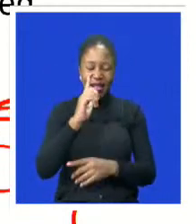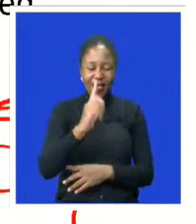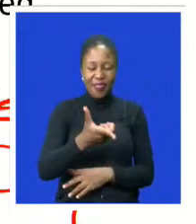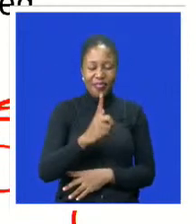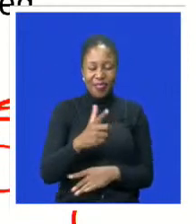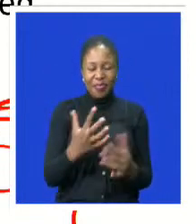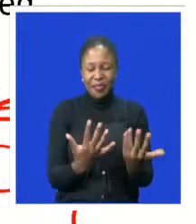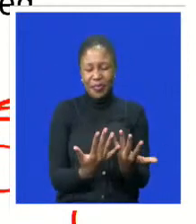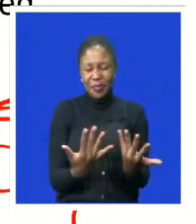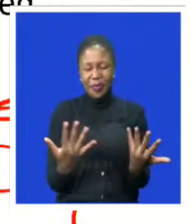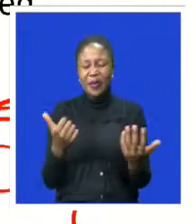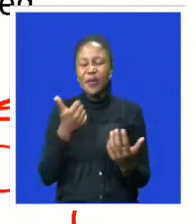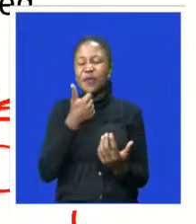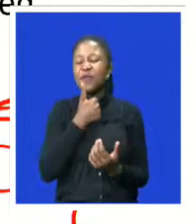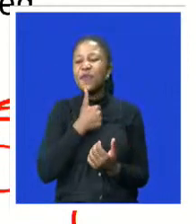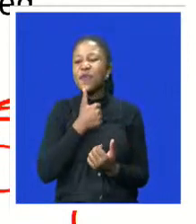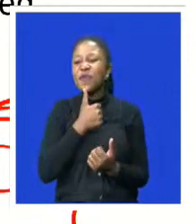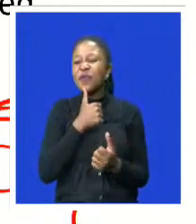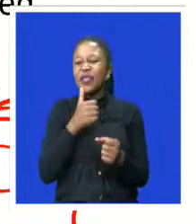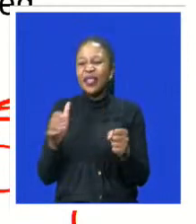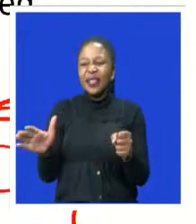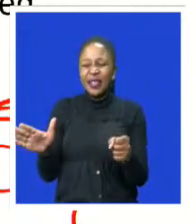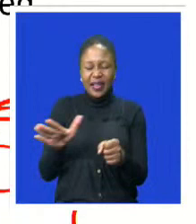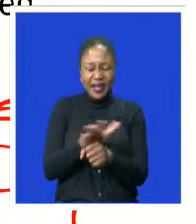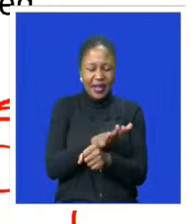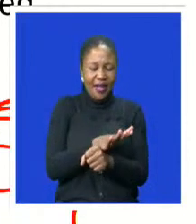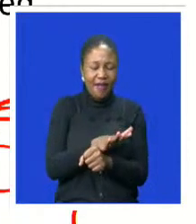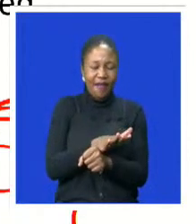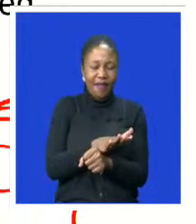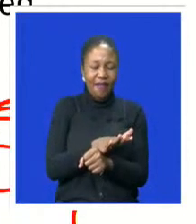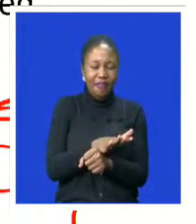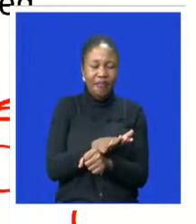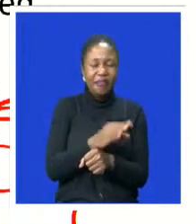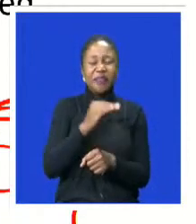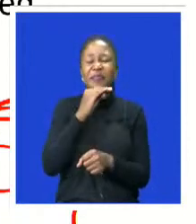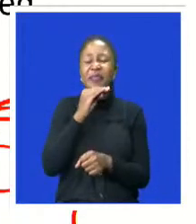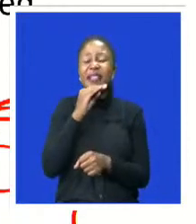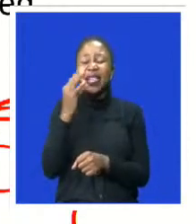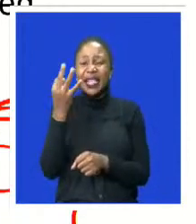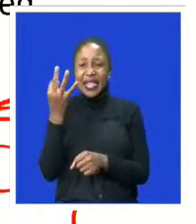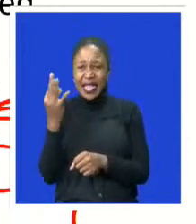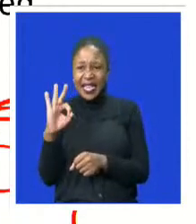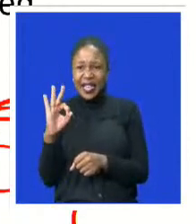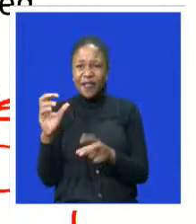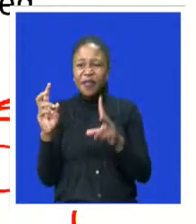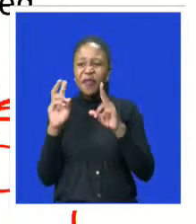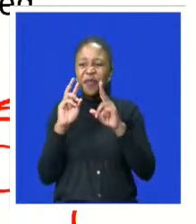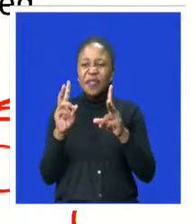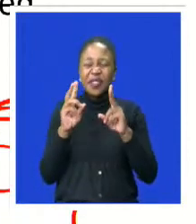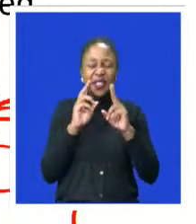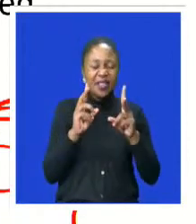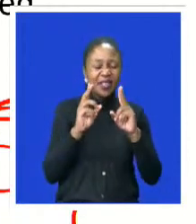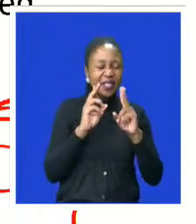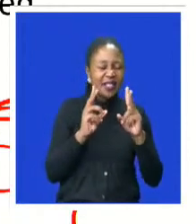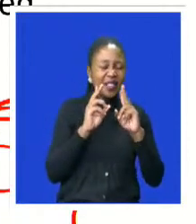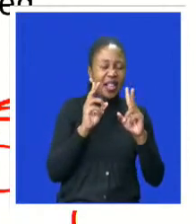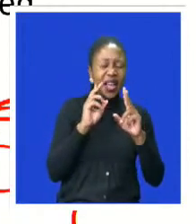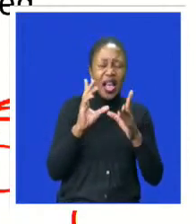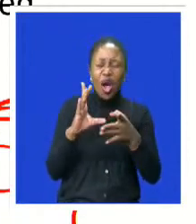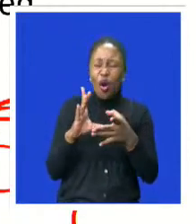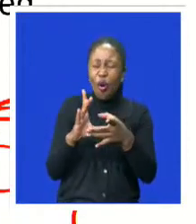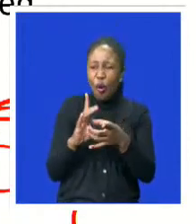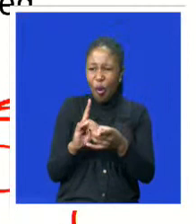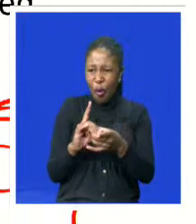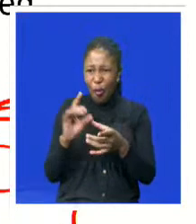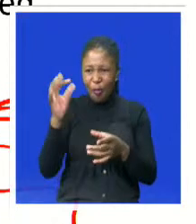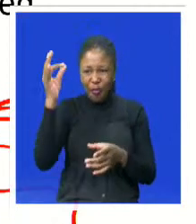cover on top. When you go to royal residences, you will find such houses, or umpagats, you will